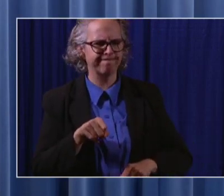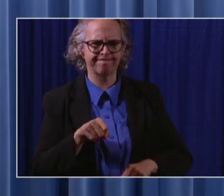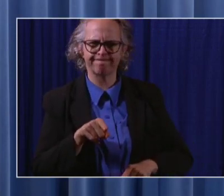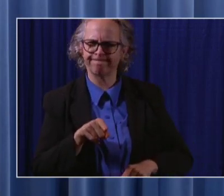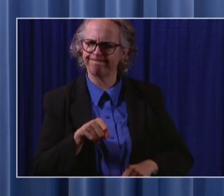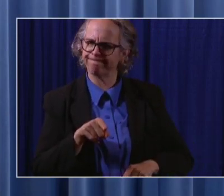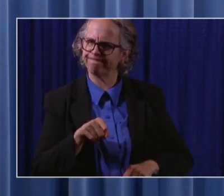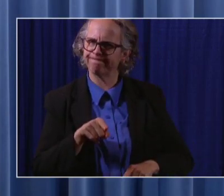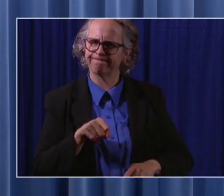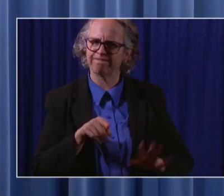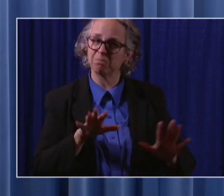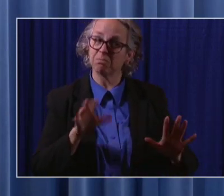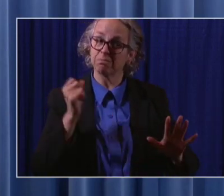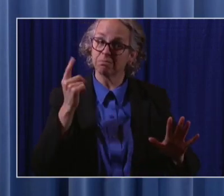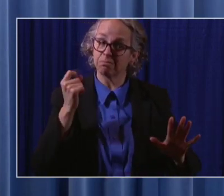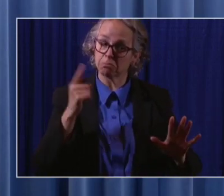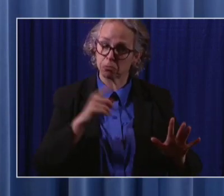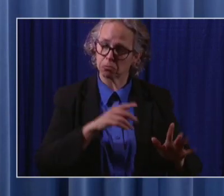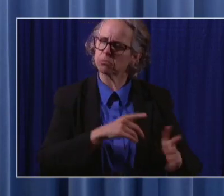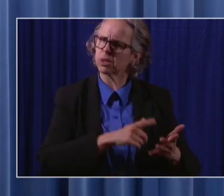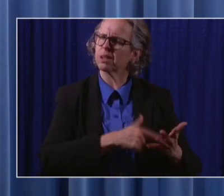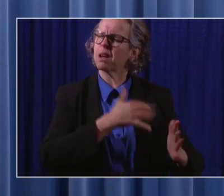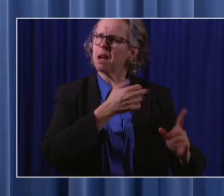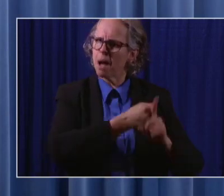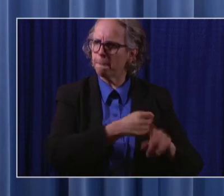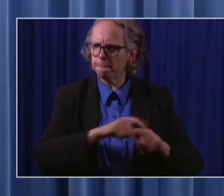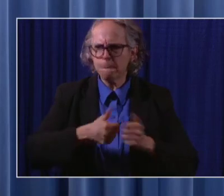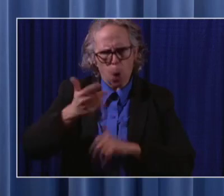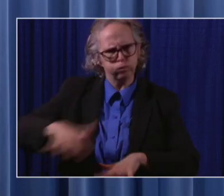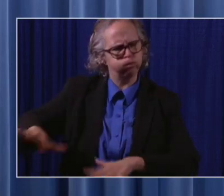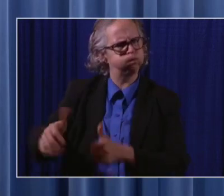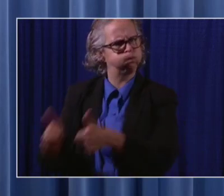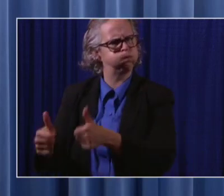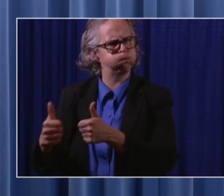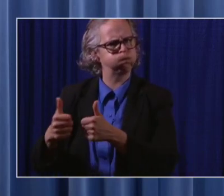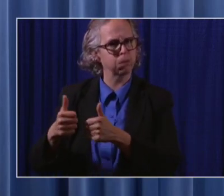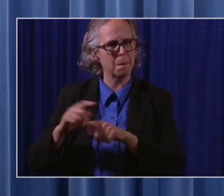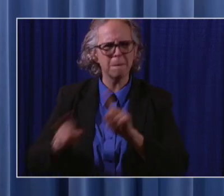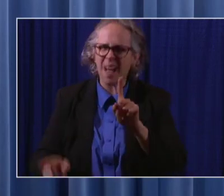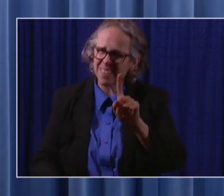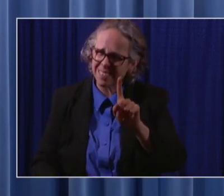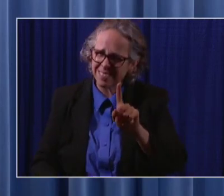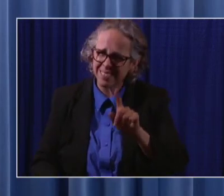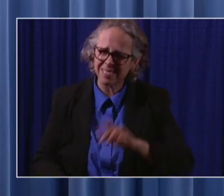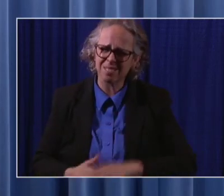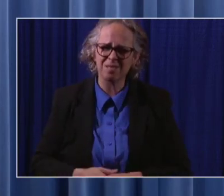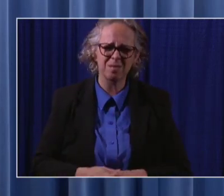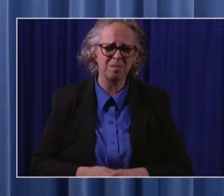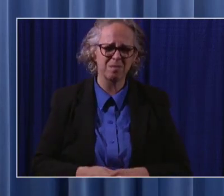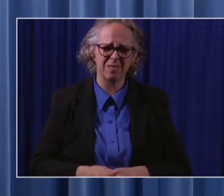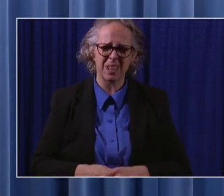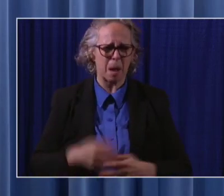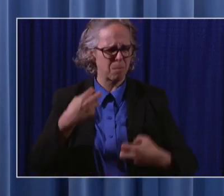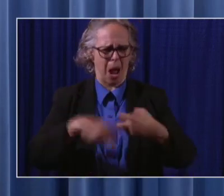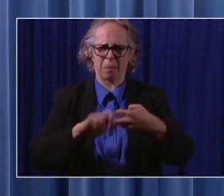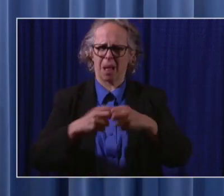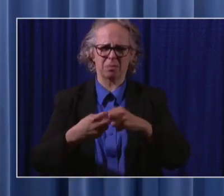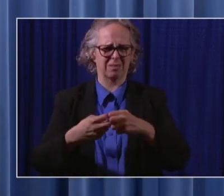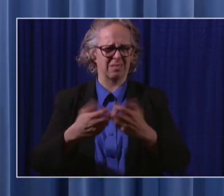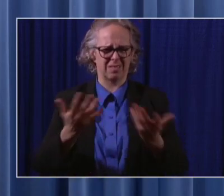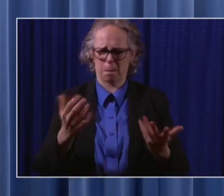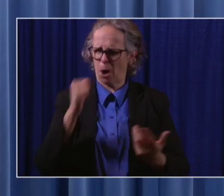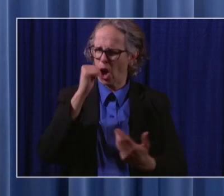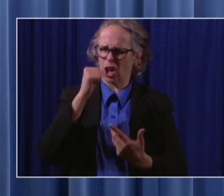There is, however, kind of an inherent problem connected with bars. They do lend themselves